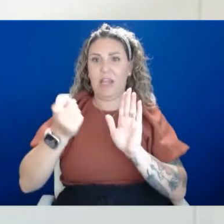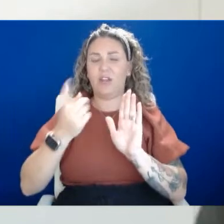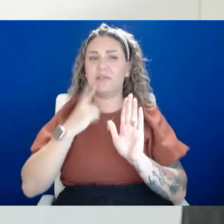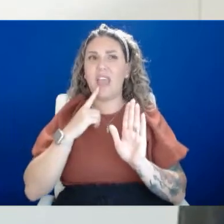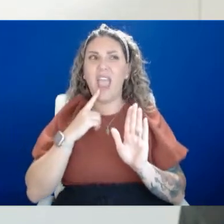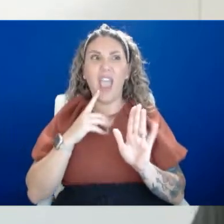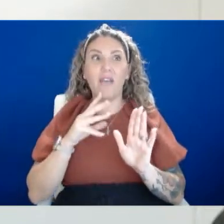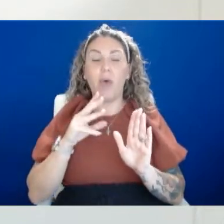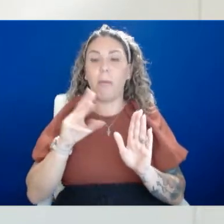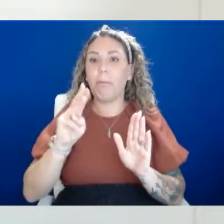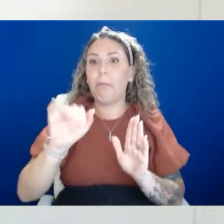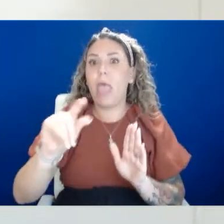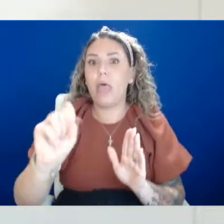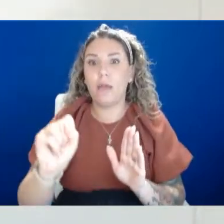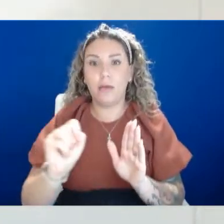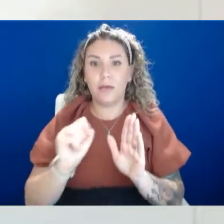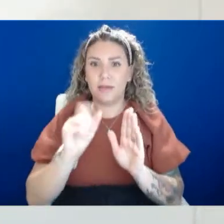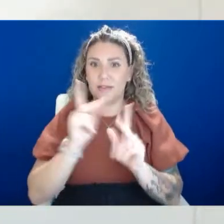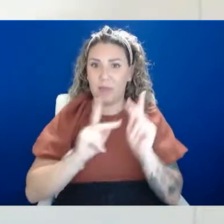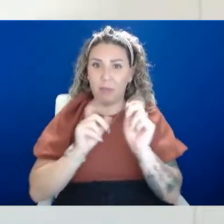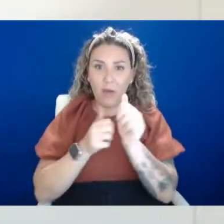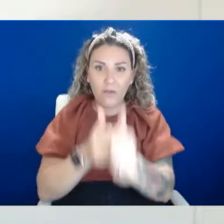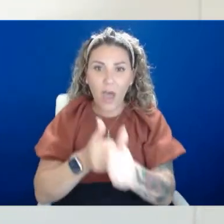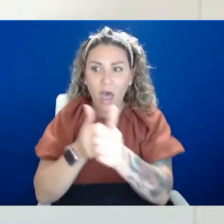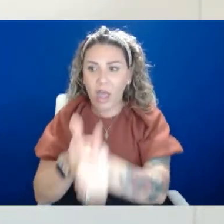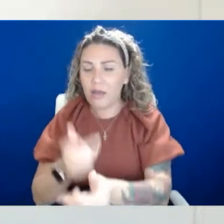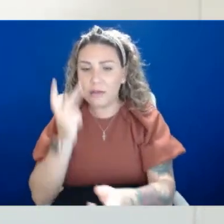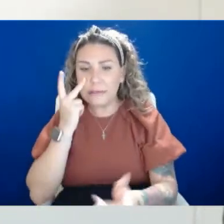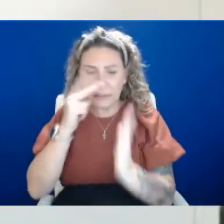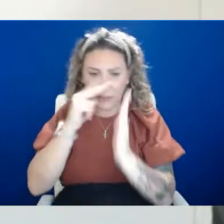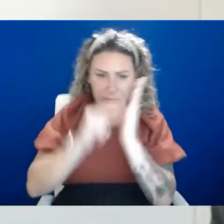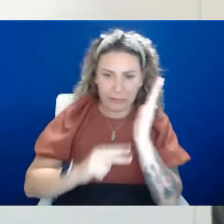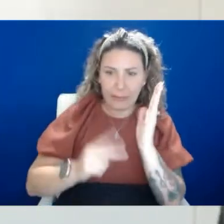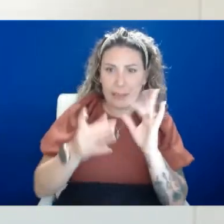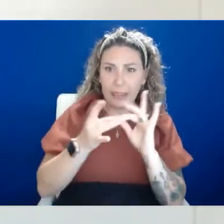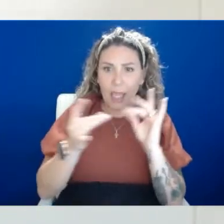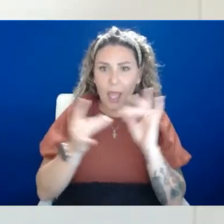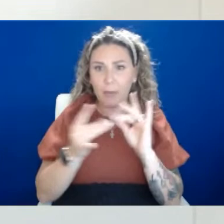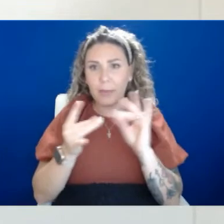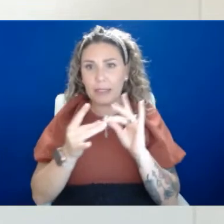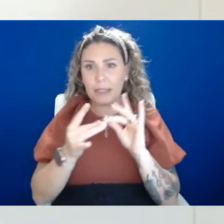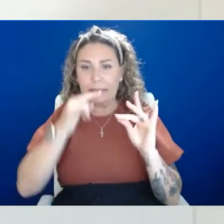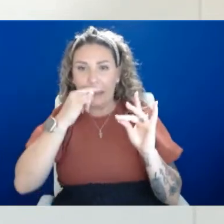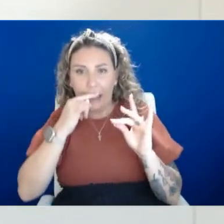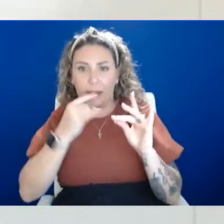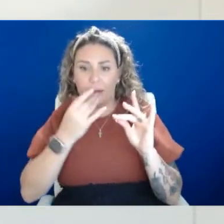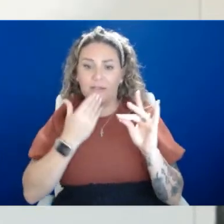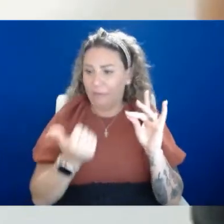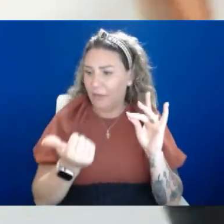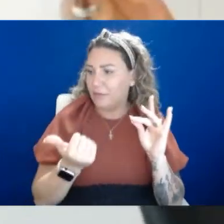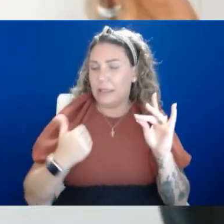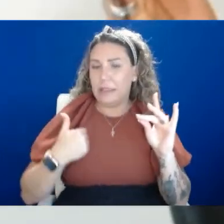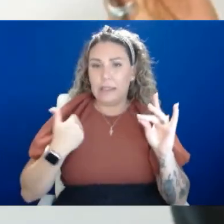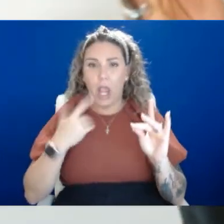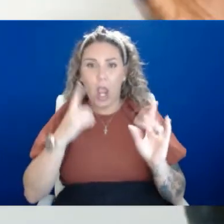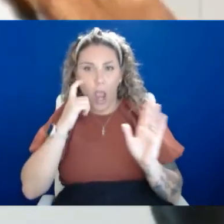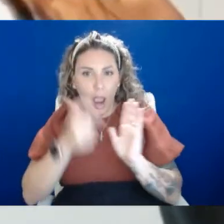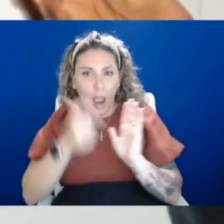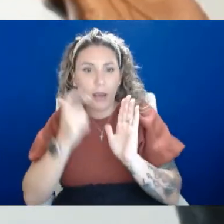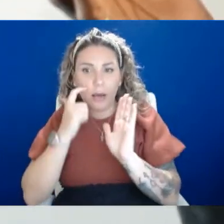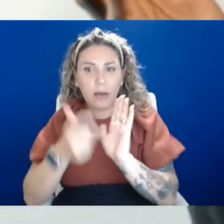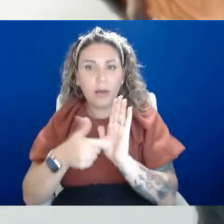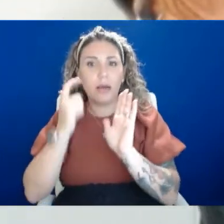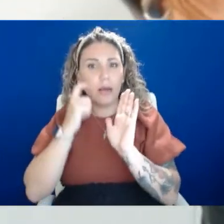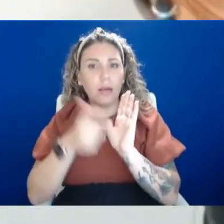And sometimes we would see comments of kids, 15 and under, just basically identifying with whatever